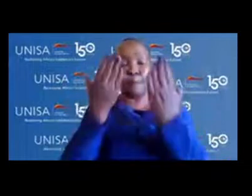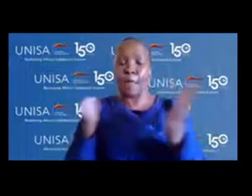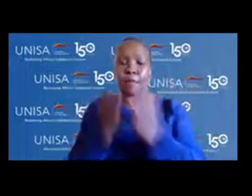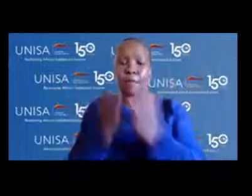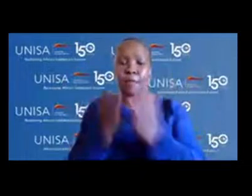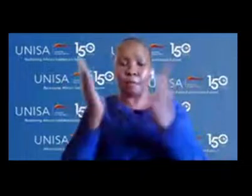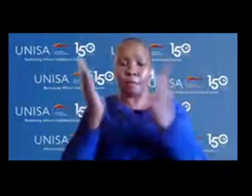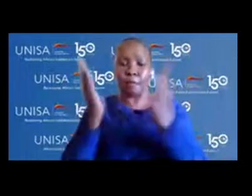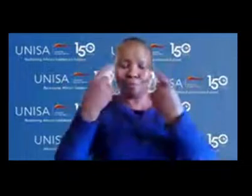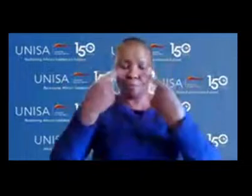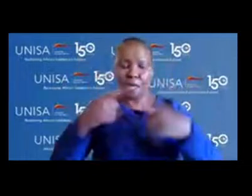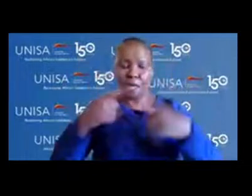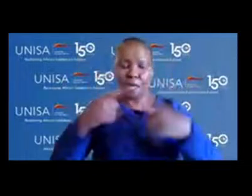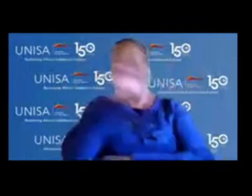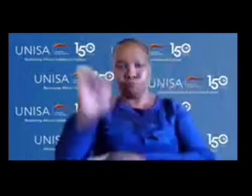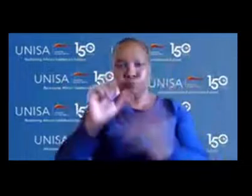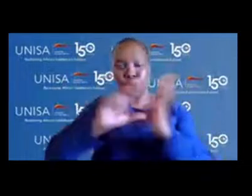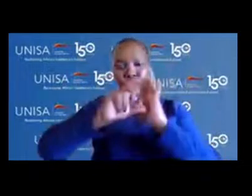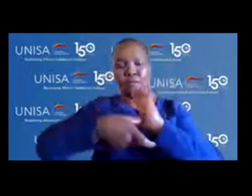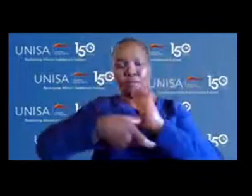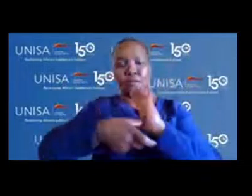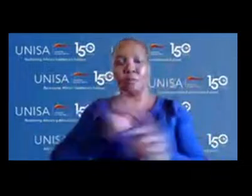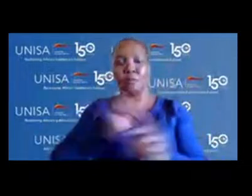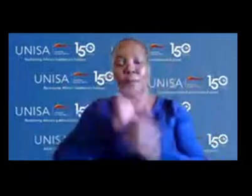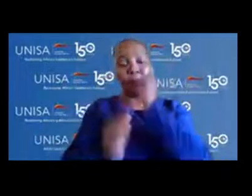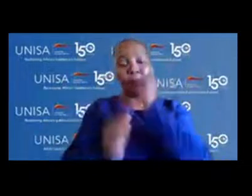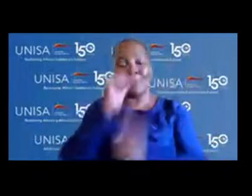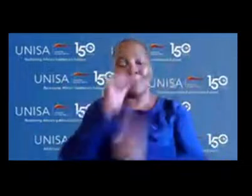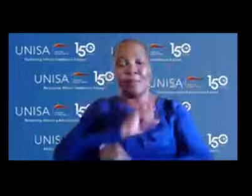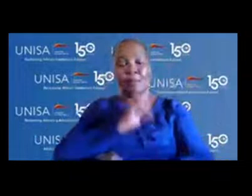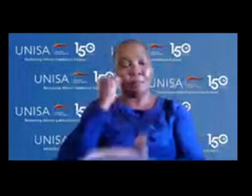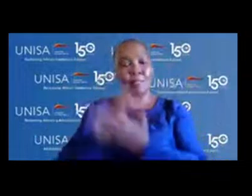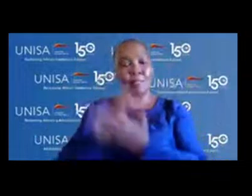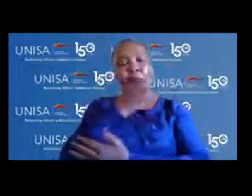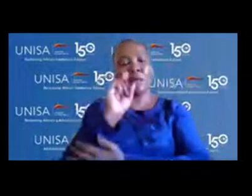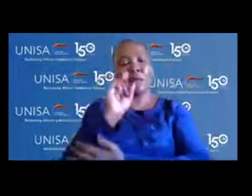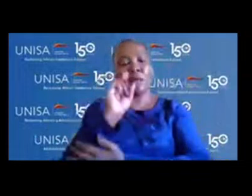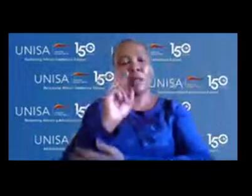their disabilities. Ladies and gentlemen, I must say that